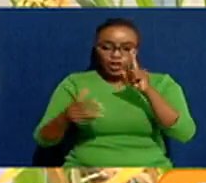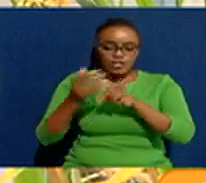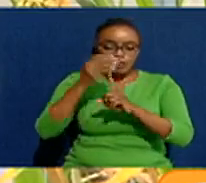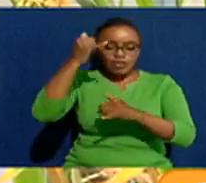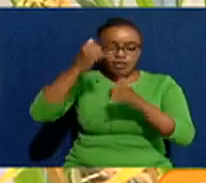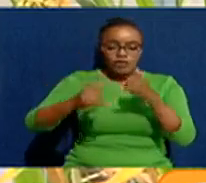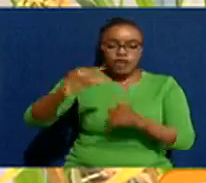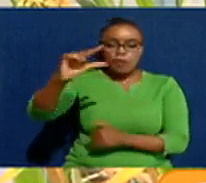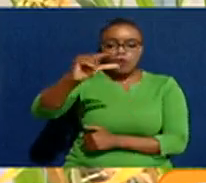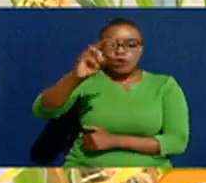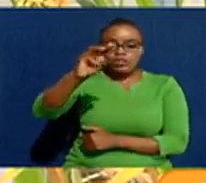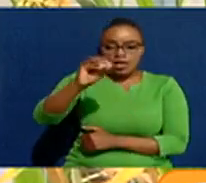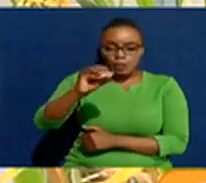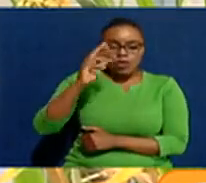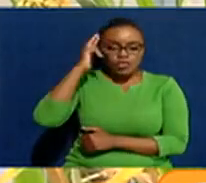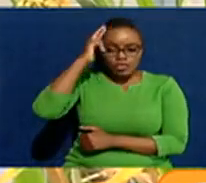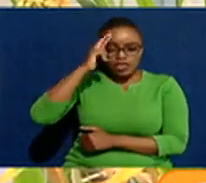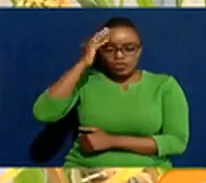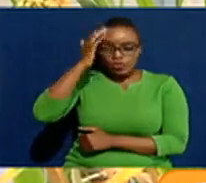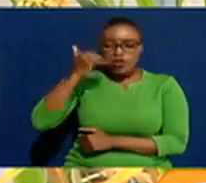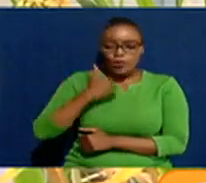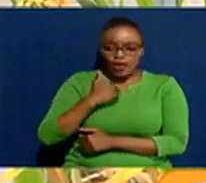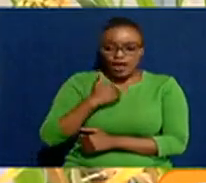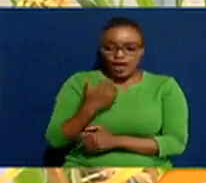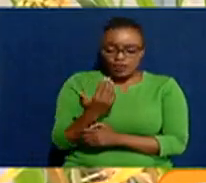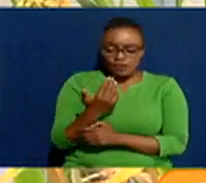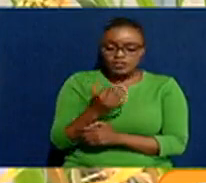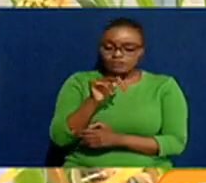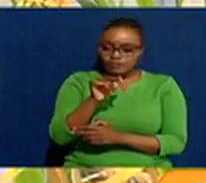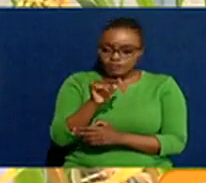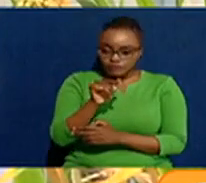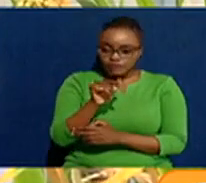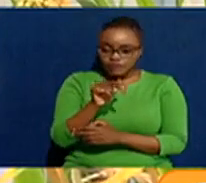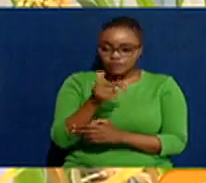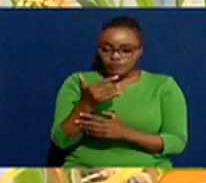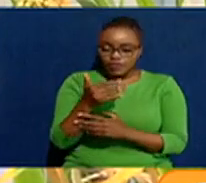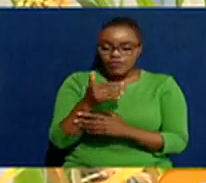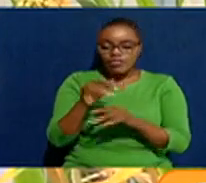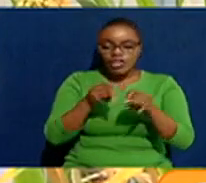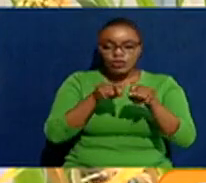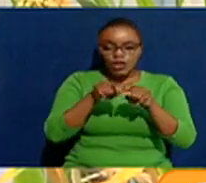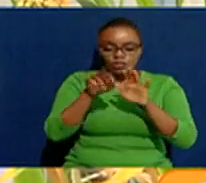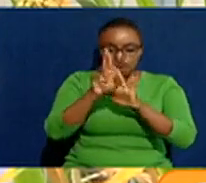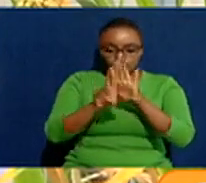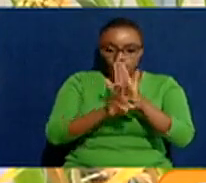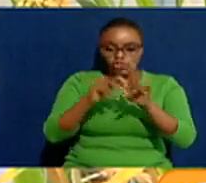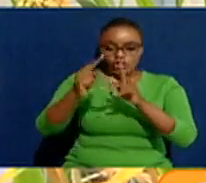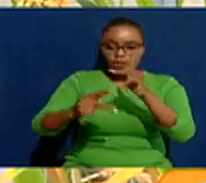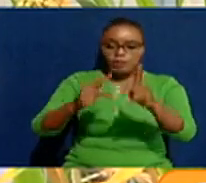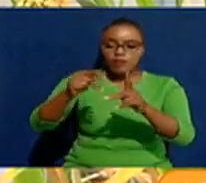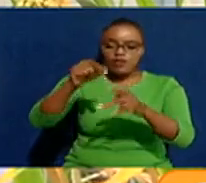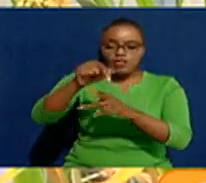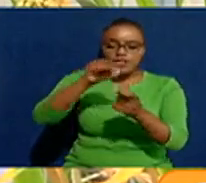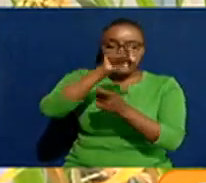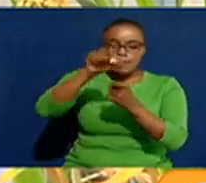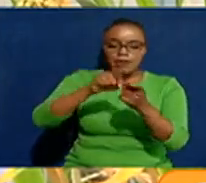final GMO product, and that is why there is strict adherence to the regulatory processes in this